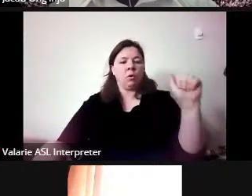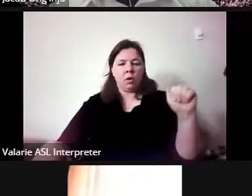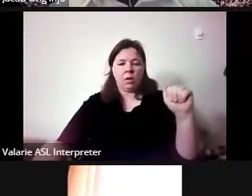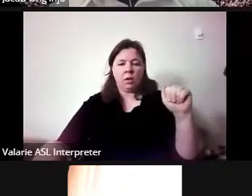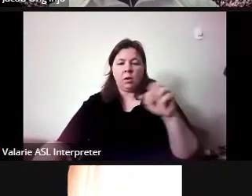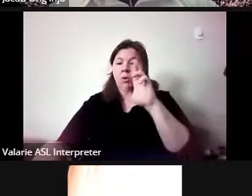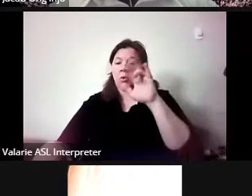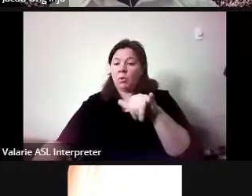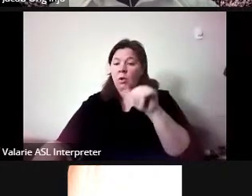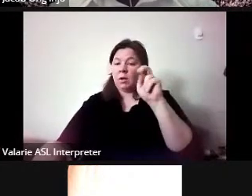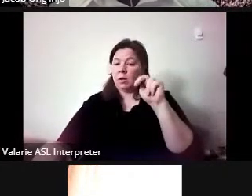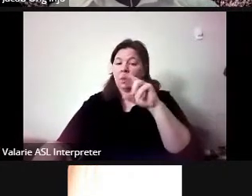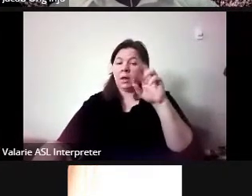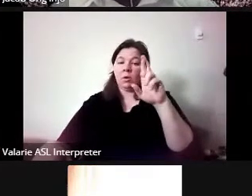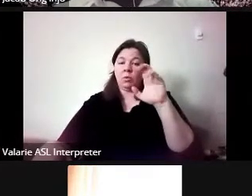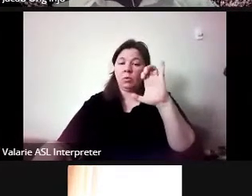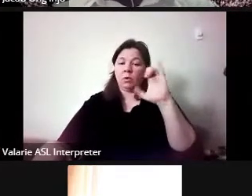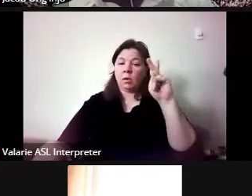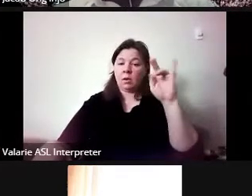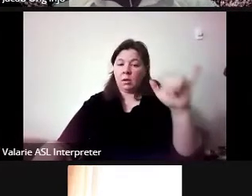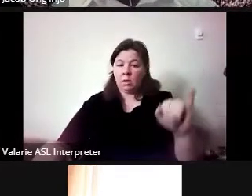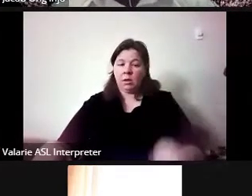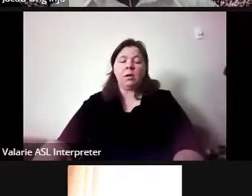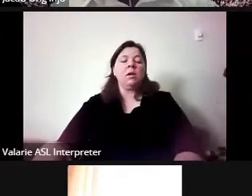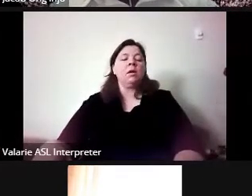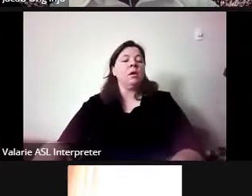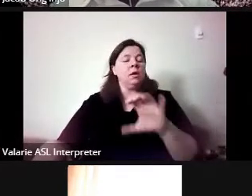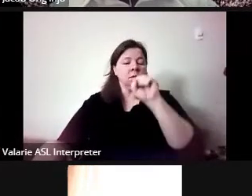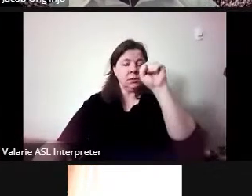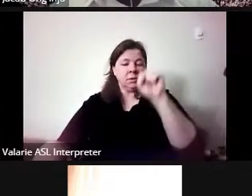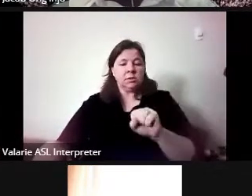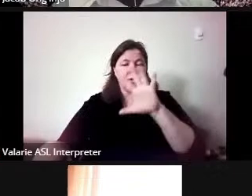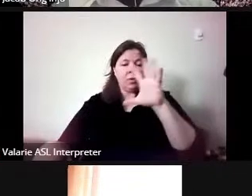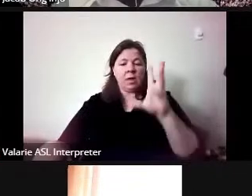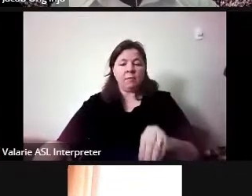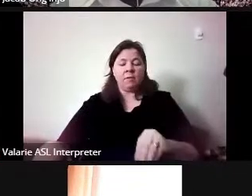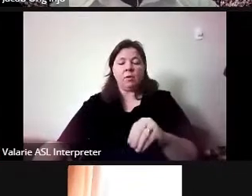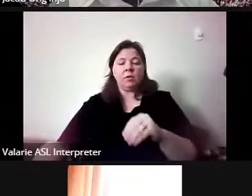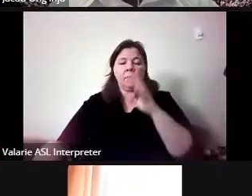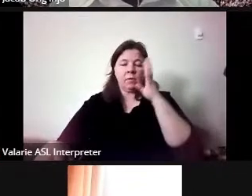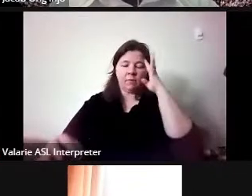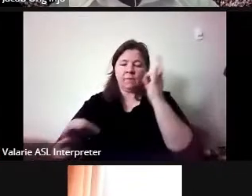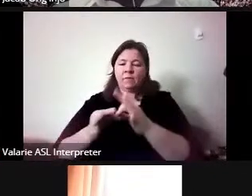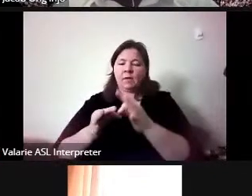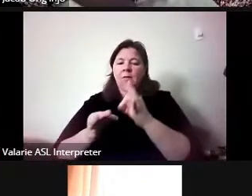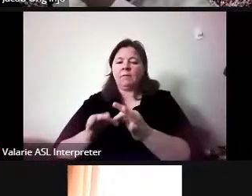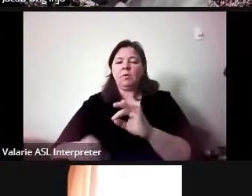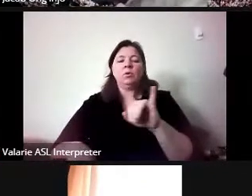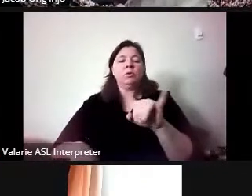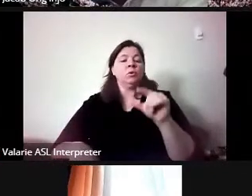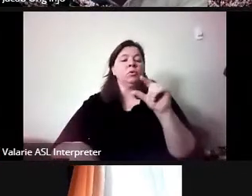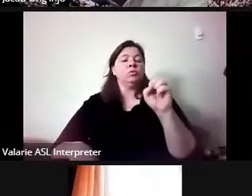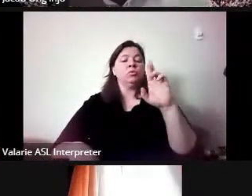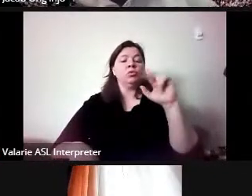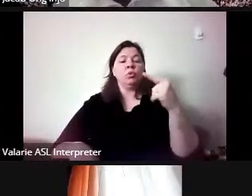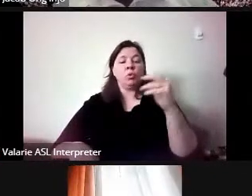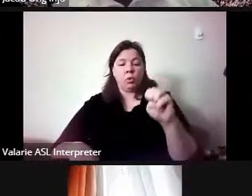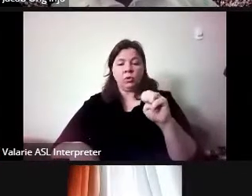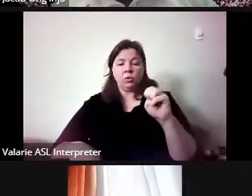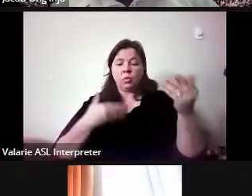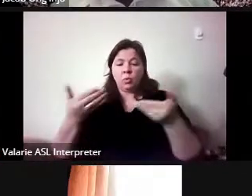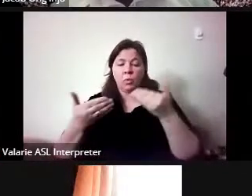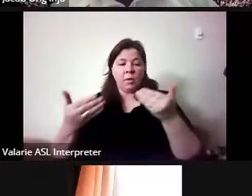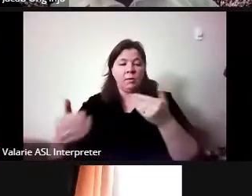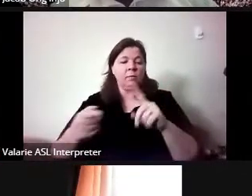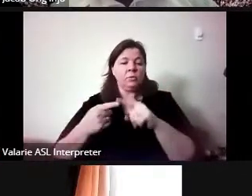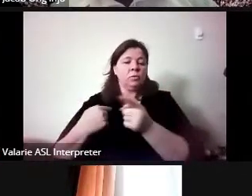Ricky from South Africa, welcome to you. Great to have you here. The good old faithfuls. George Holson, welcome to you. Oh,